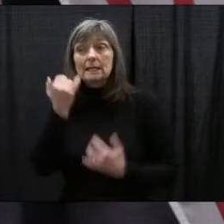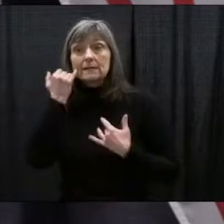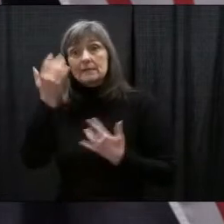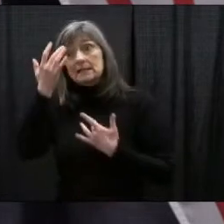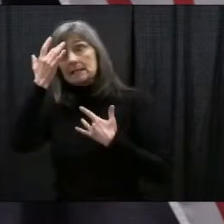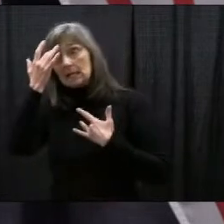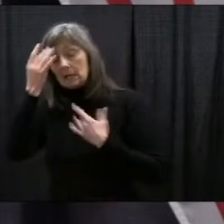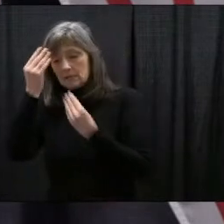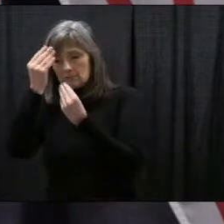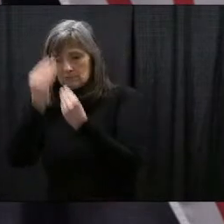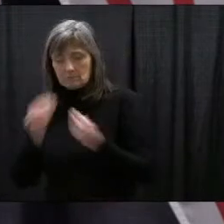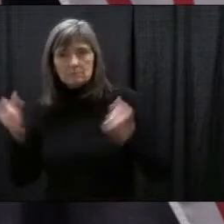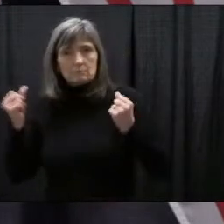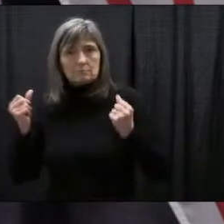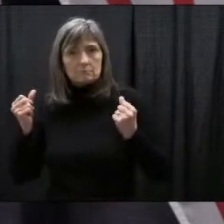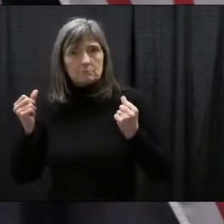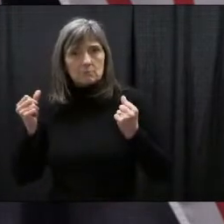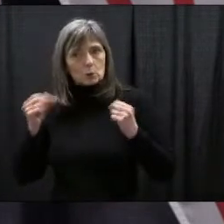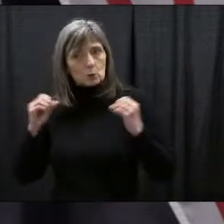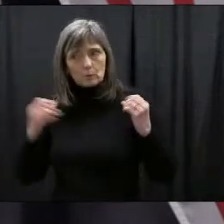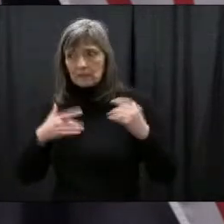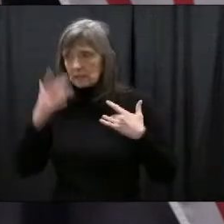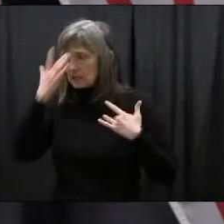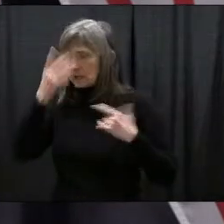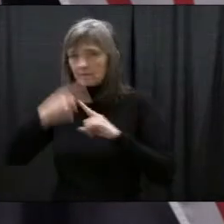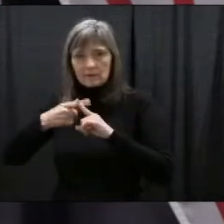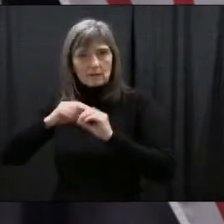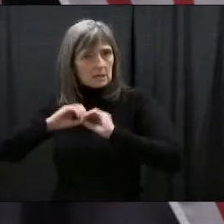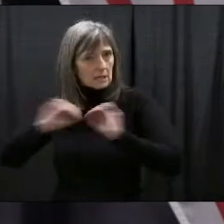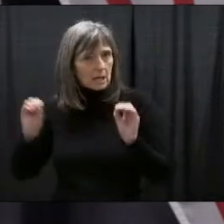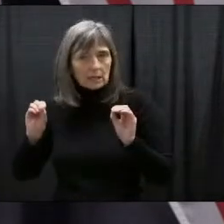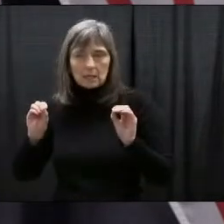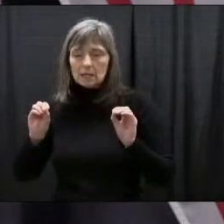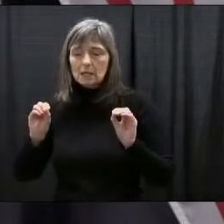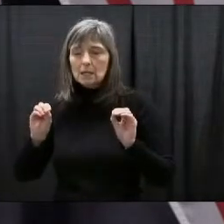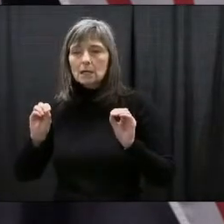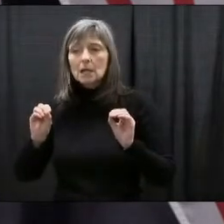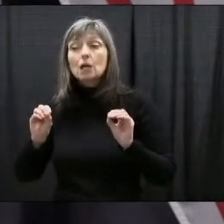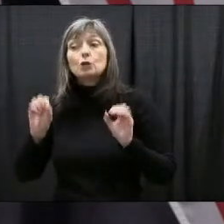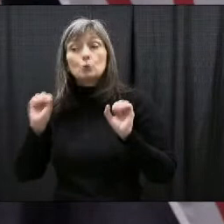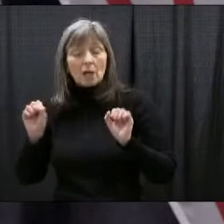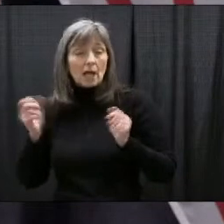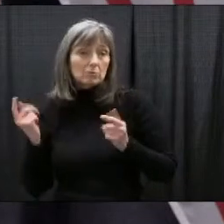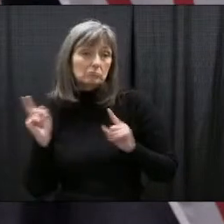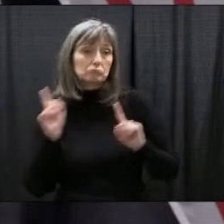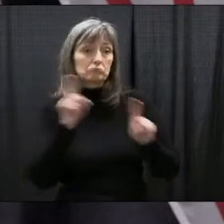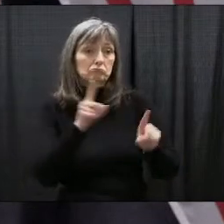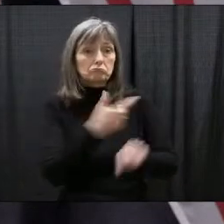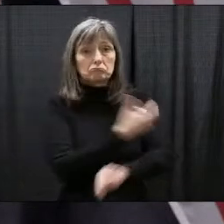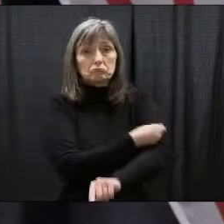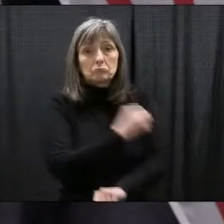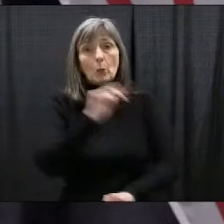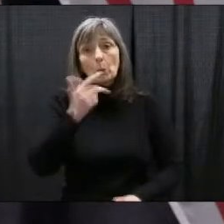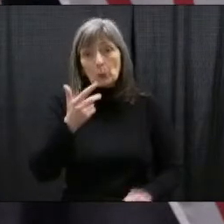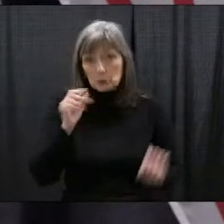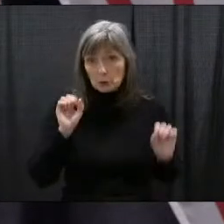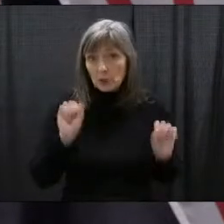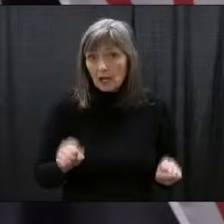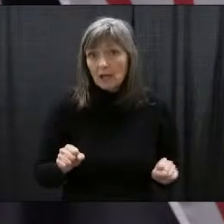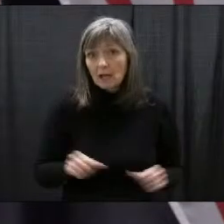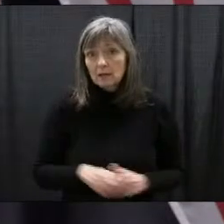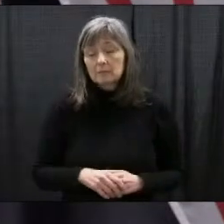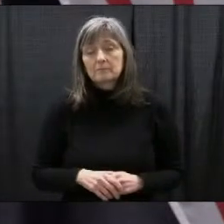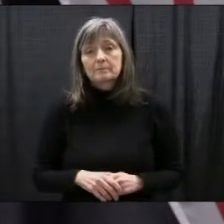your infection has, your symptoms have resolved and you don't have a fever, you're not considered infectious, then it is still okay for you to get